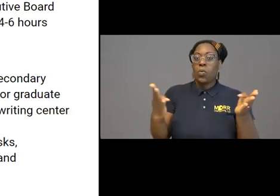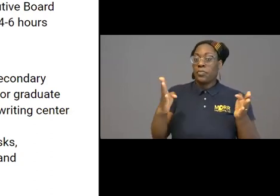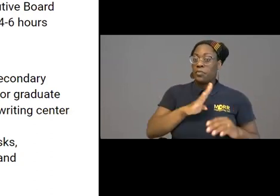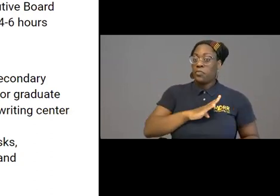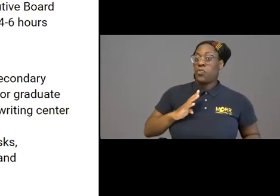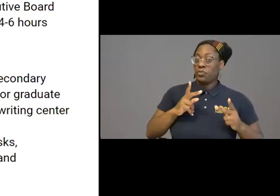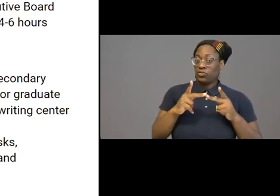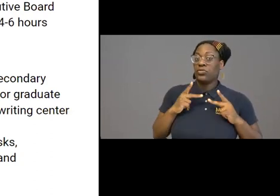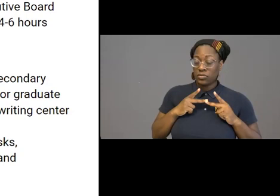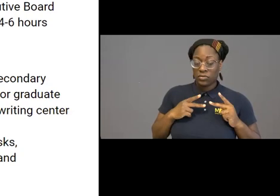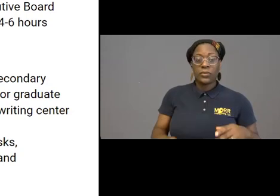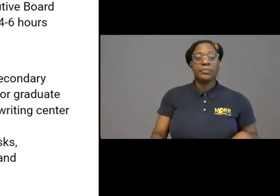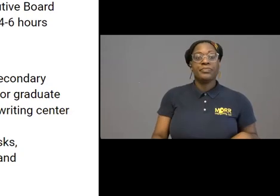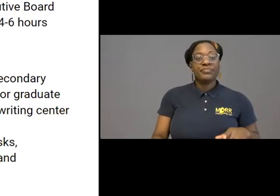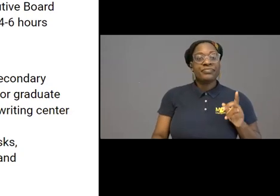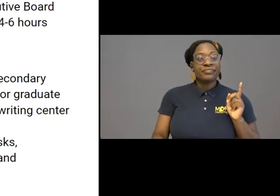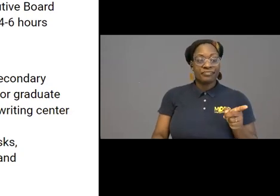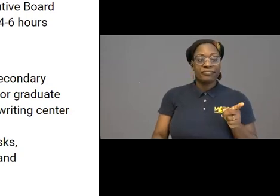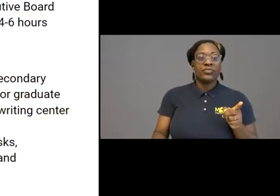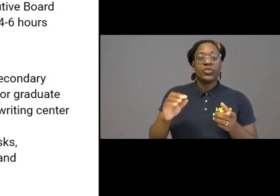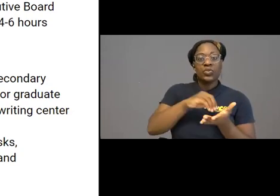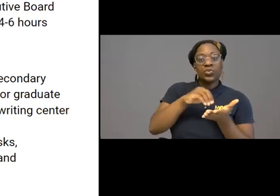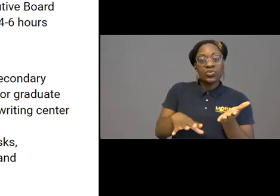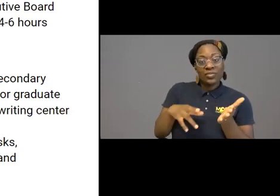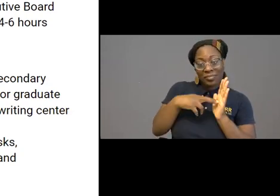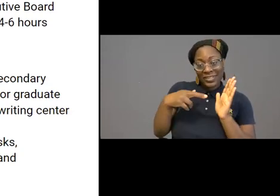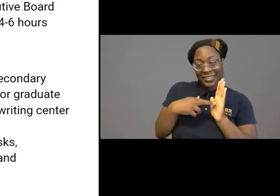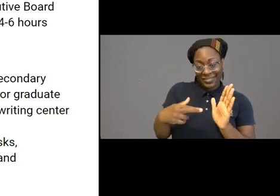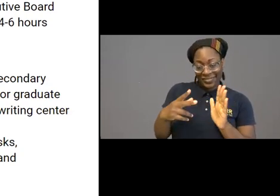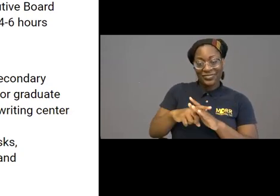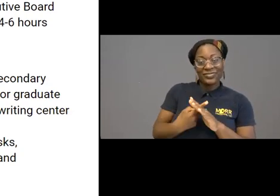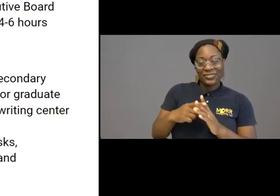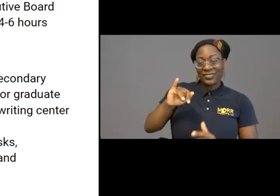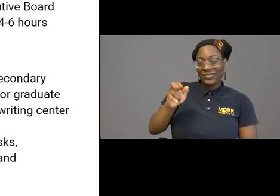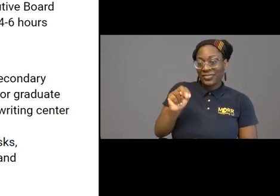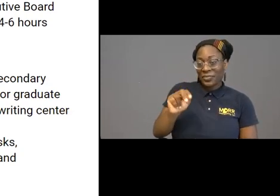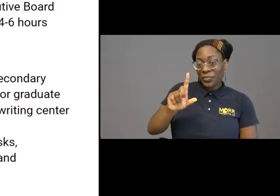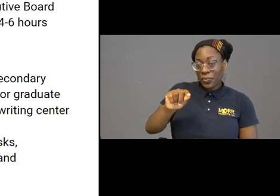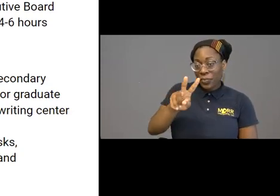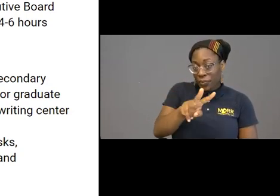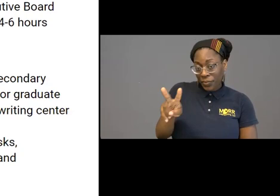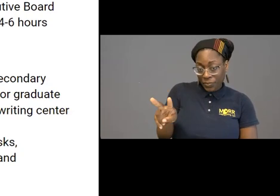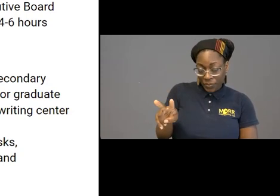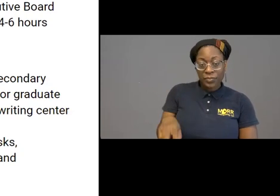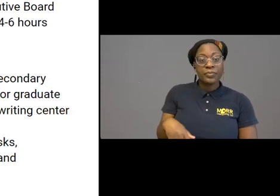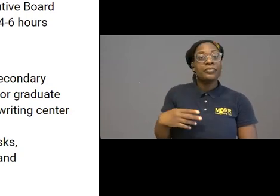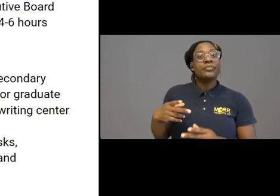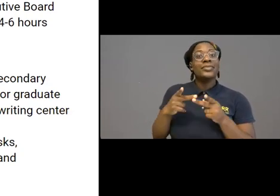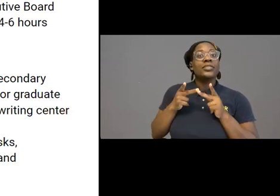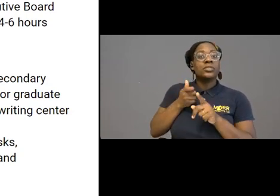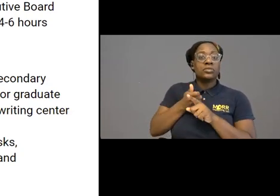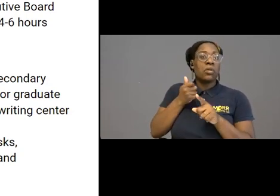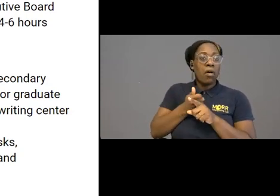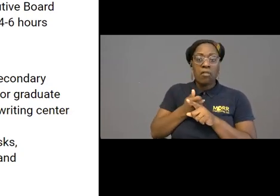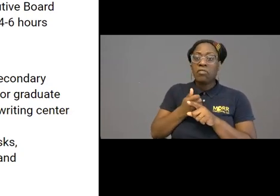is a one-year term that starts in January 2022. The position is renewable, so the person in this position could choose to stay on